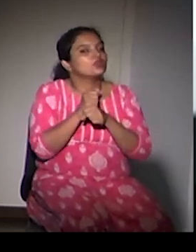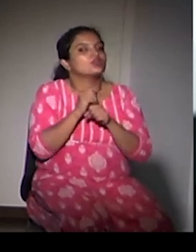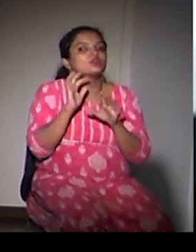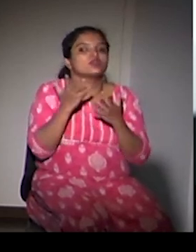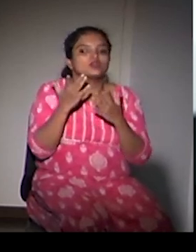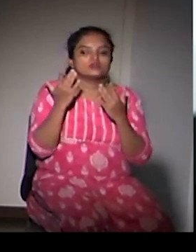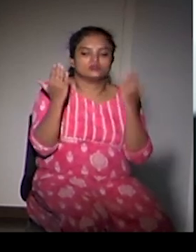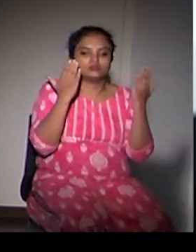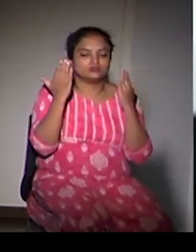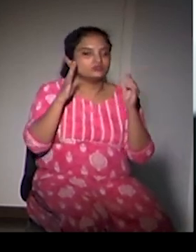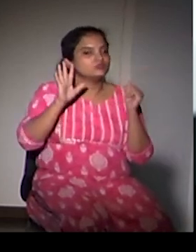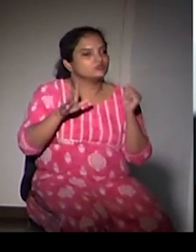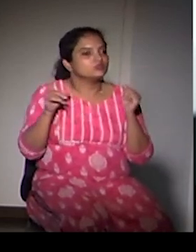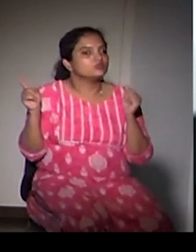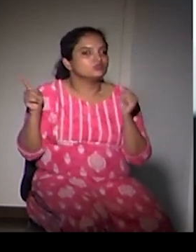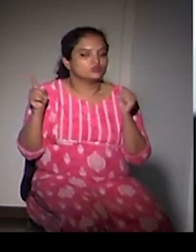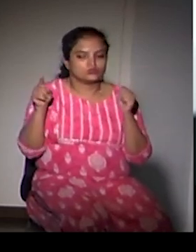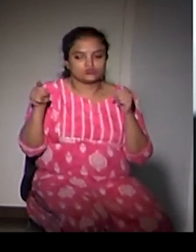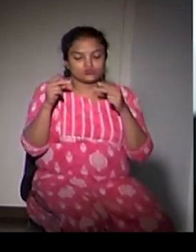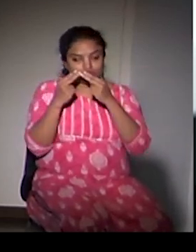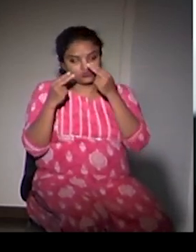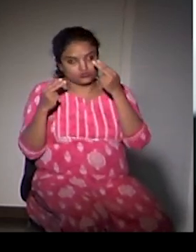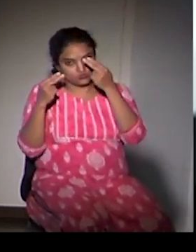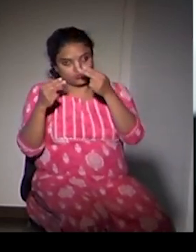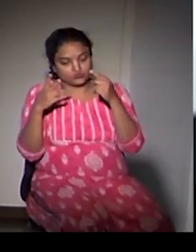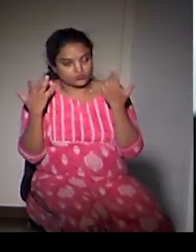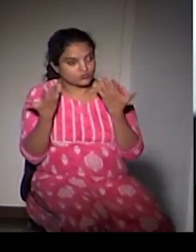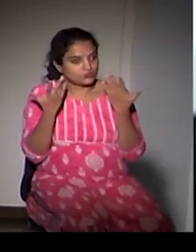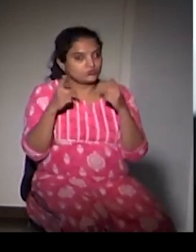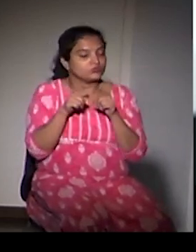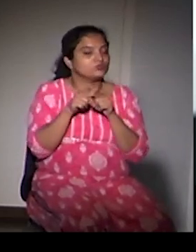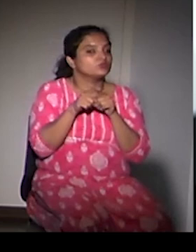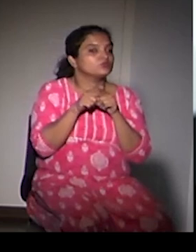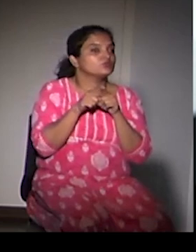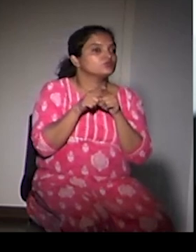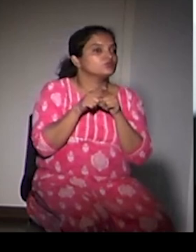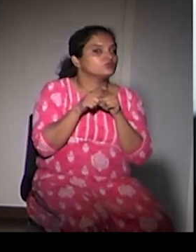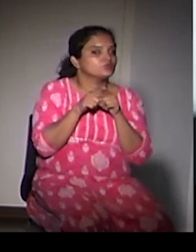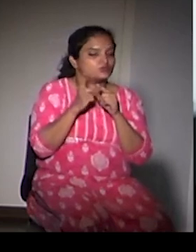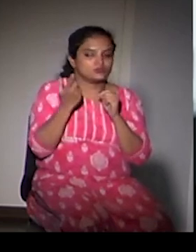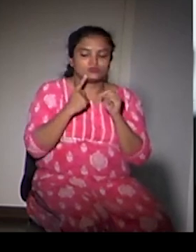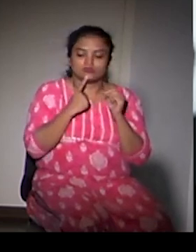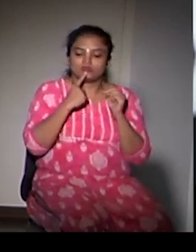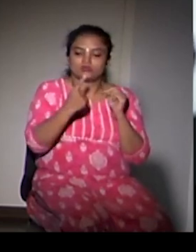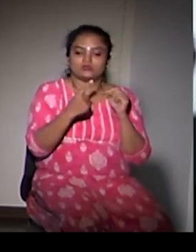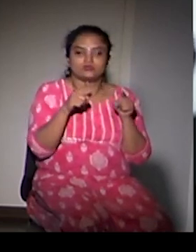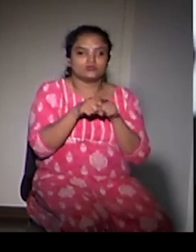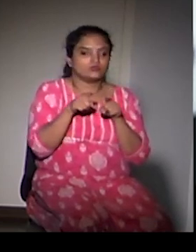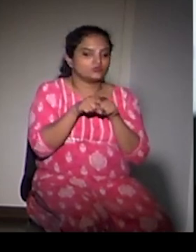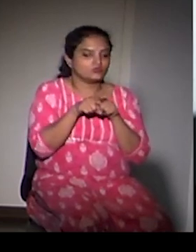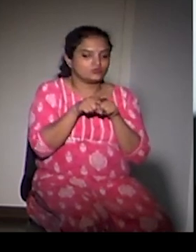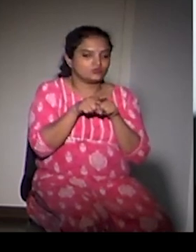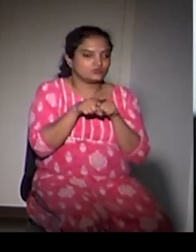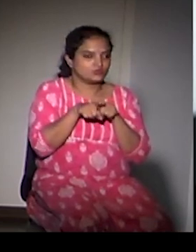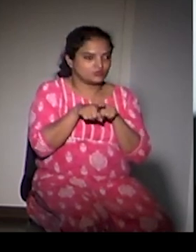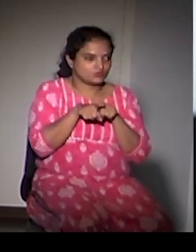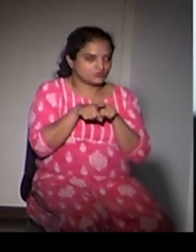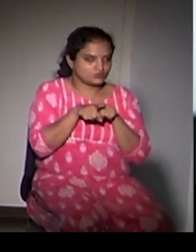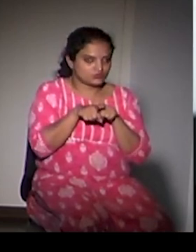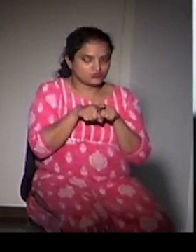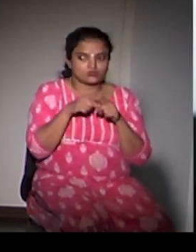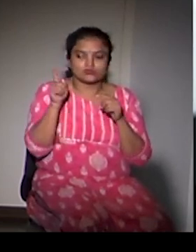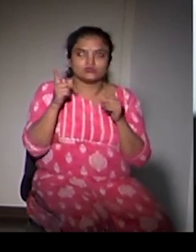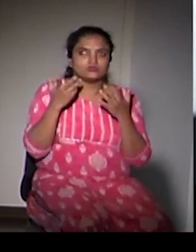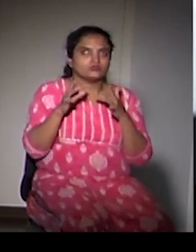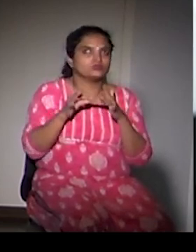subcontinent. But the full story about them is still really to be told. But they're, again, very unique